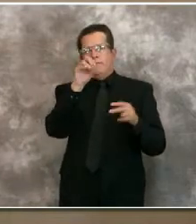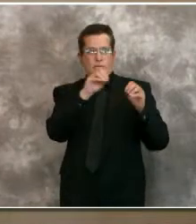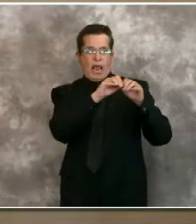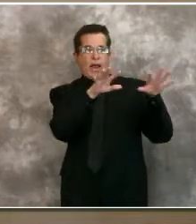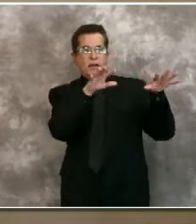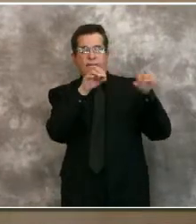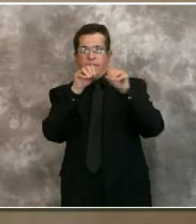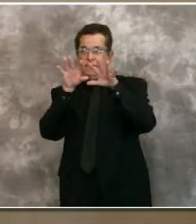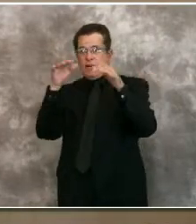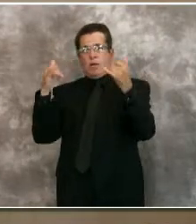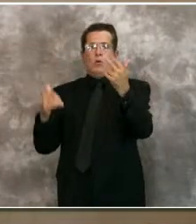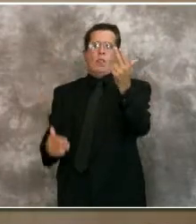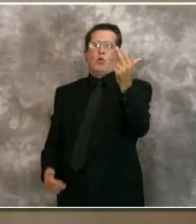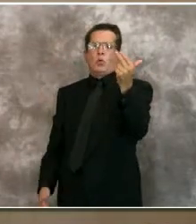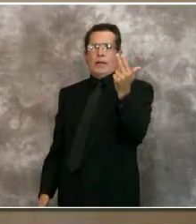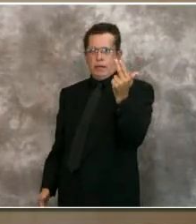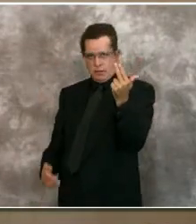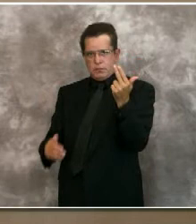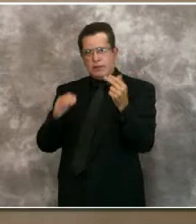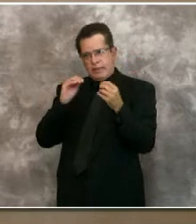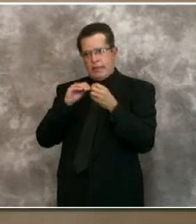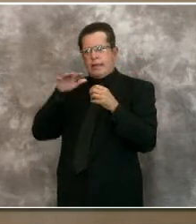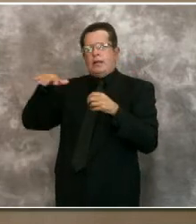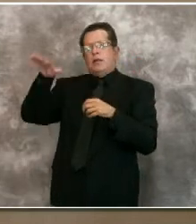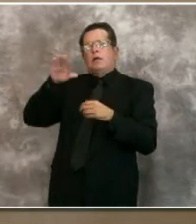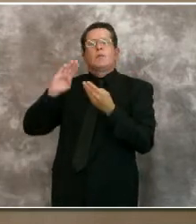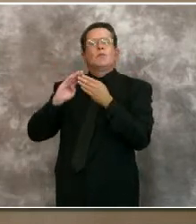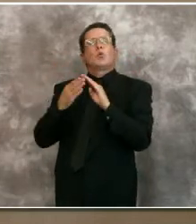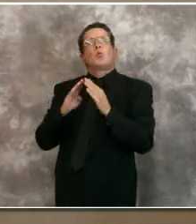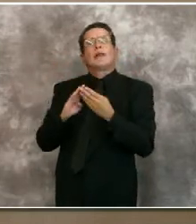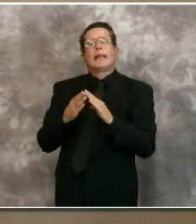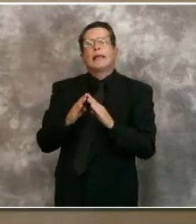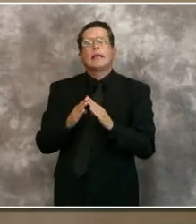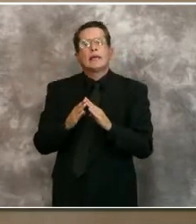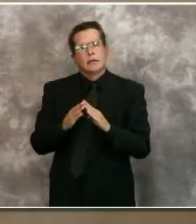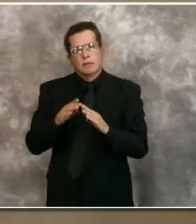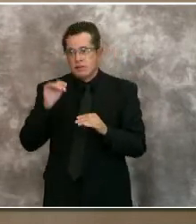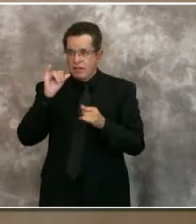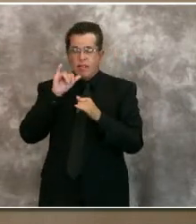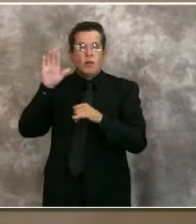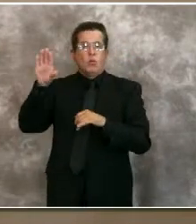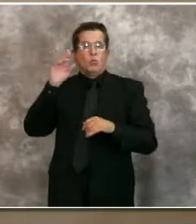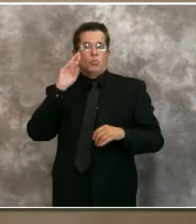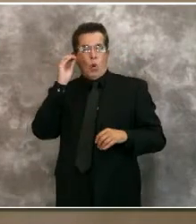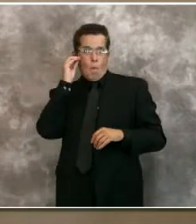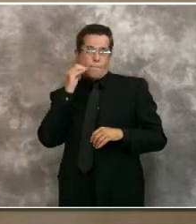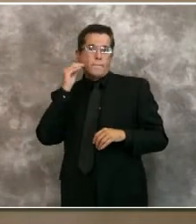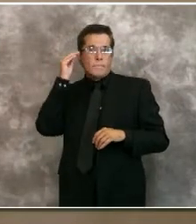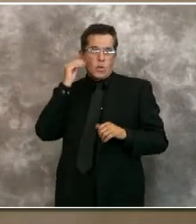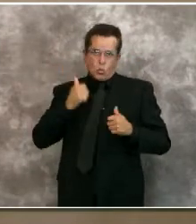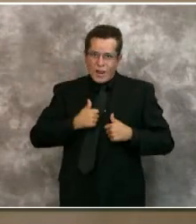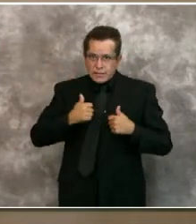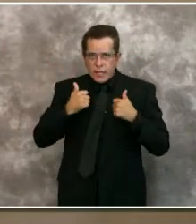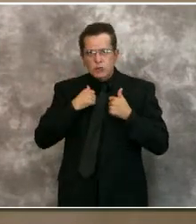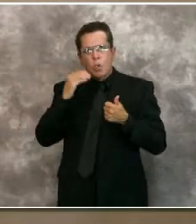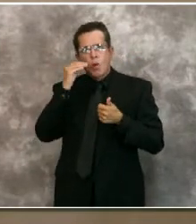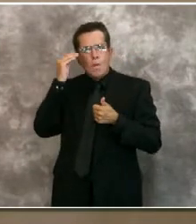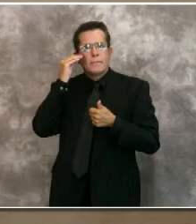in community settings. So community settings include individuals' homes,